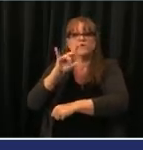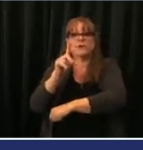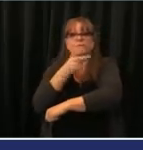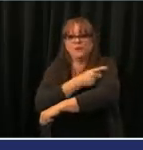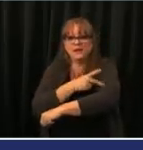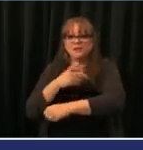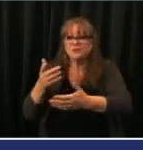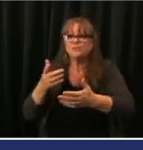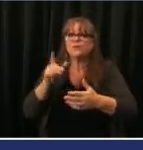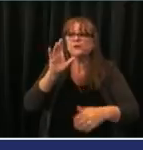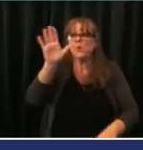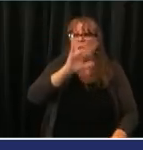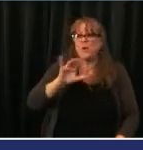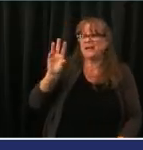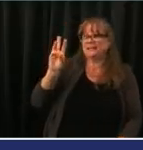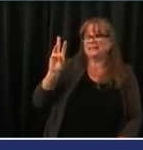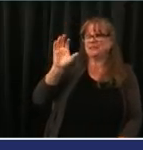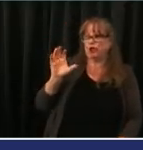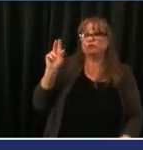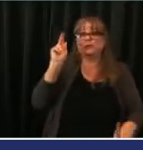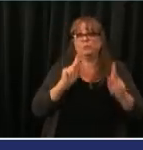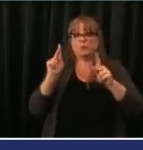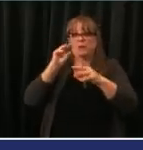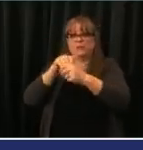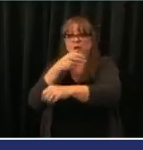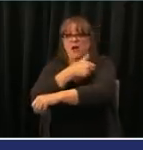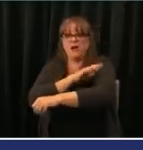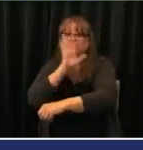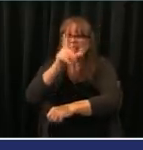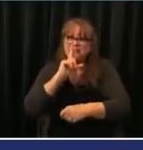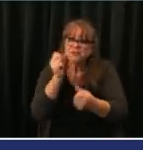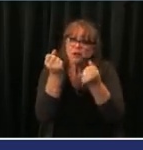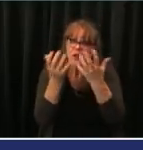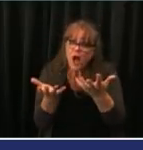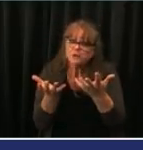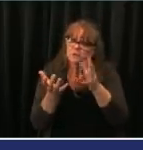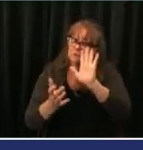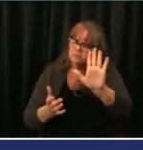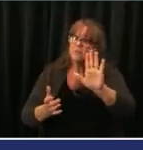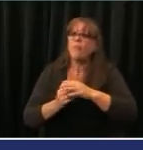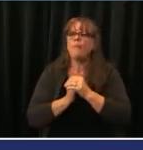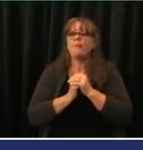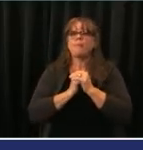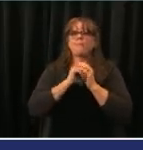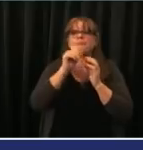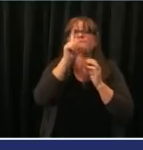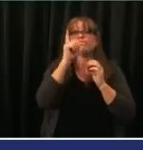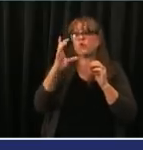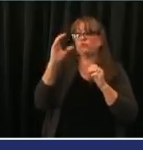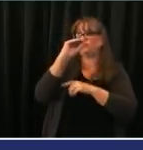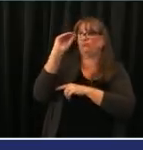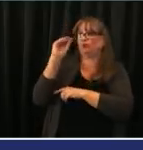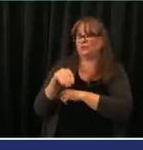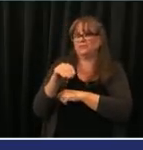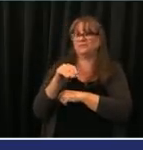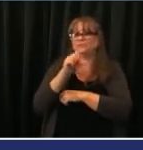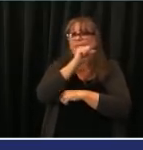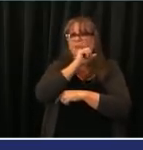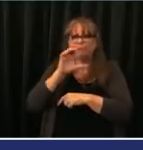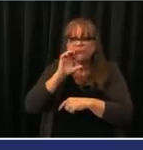COVID. 100% of our skilled nursing facilities have received their first dose. 71% have received their second dose. I heard